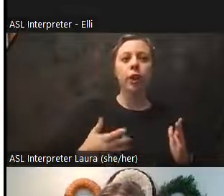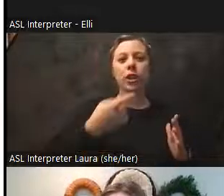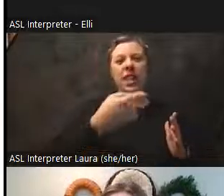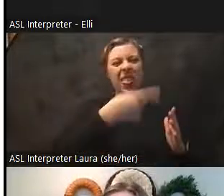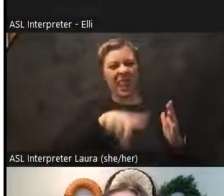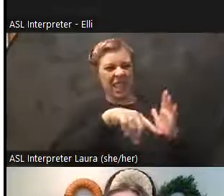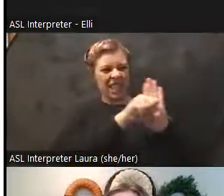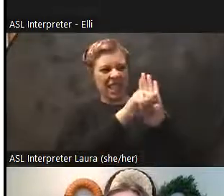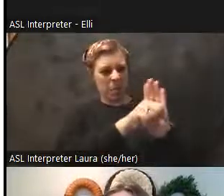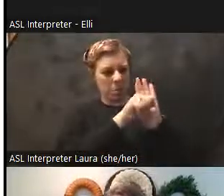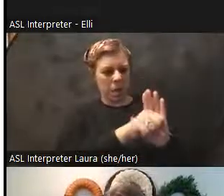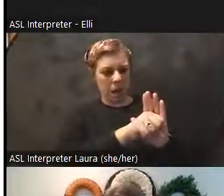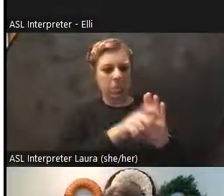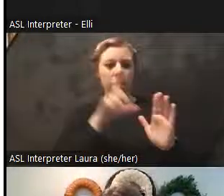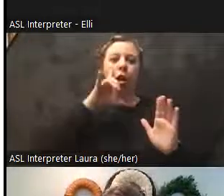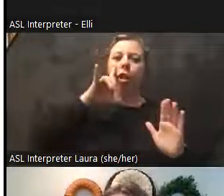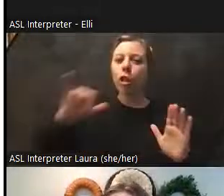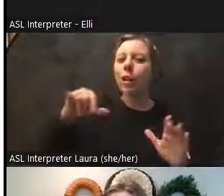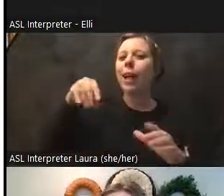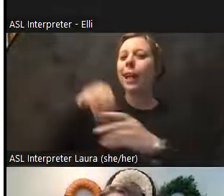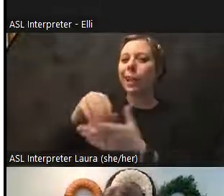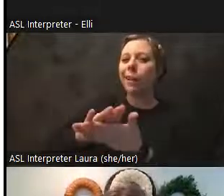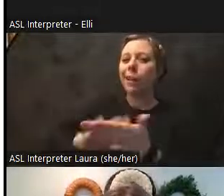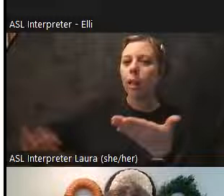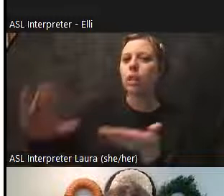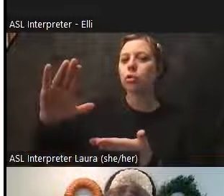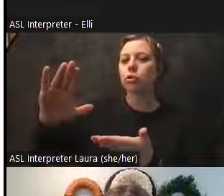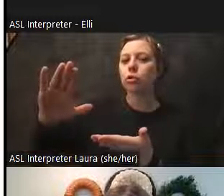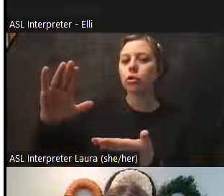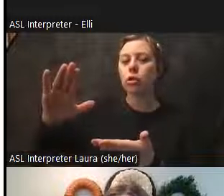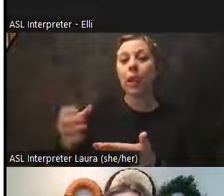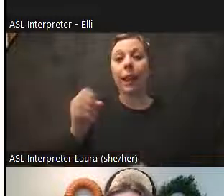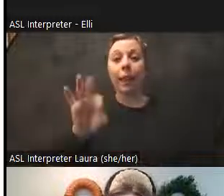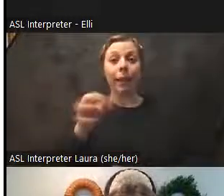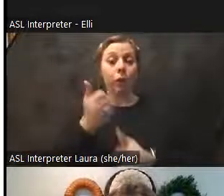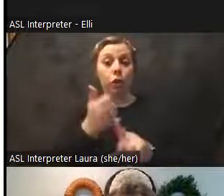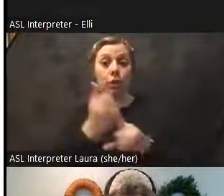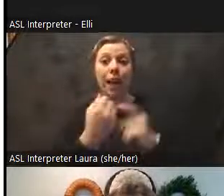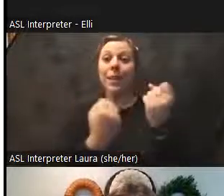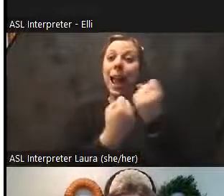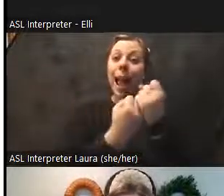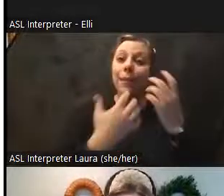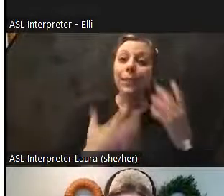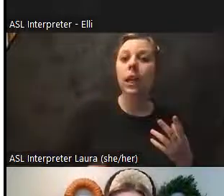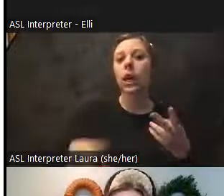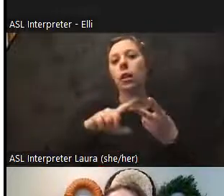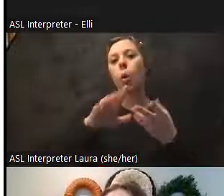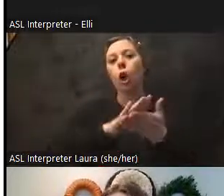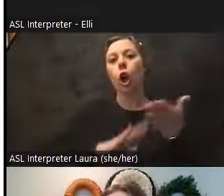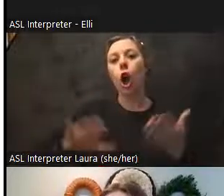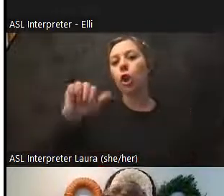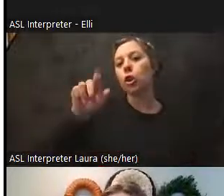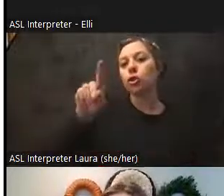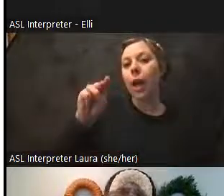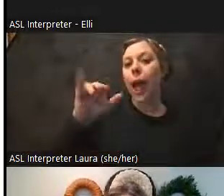up for an advocate or a college administrator, a Title IX officer? So what